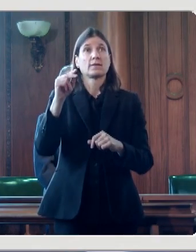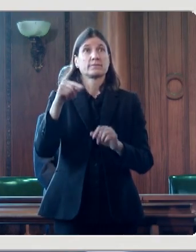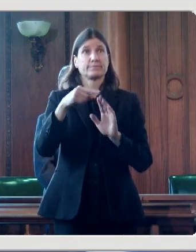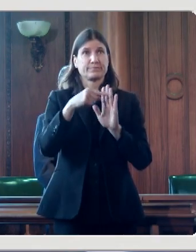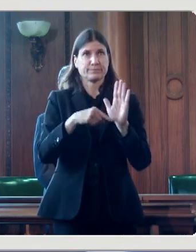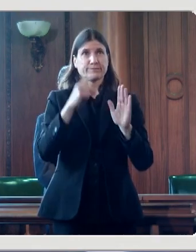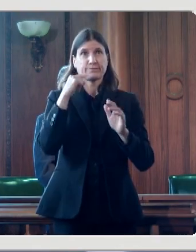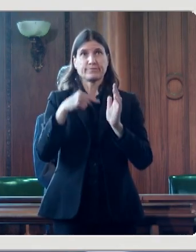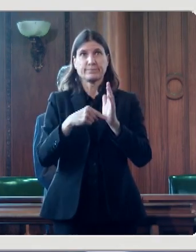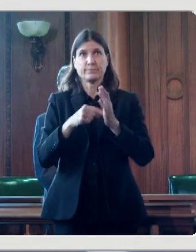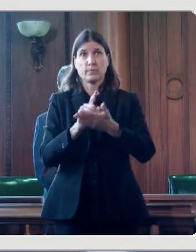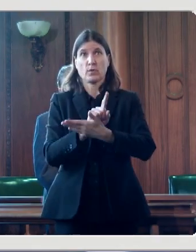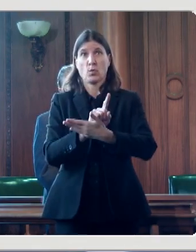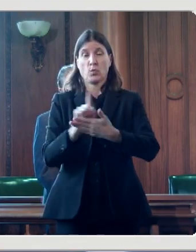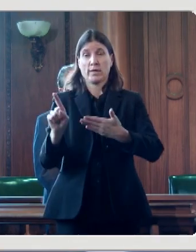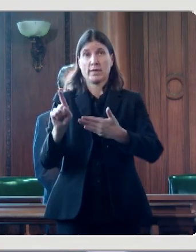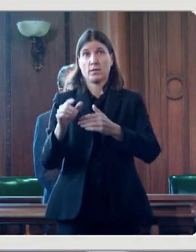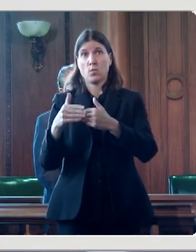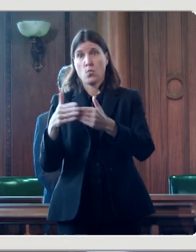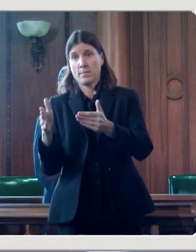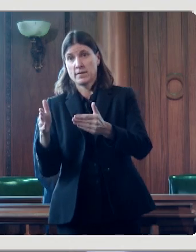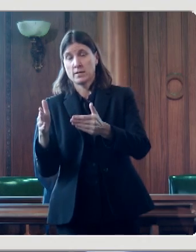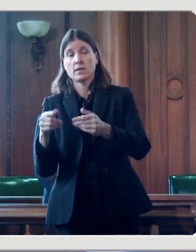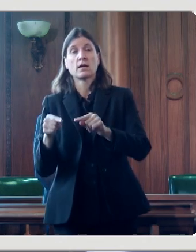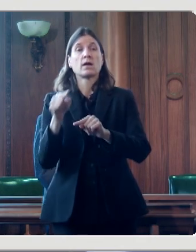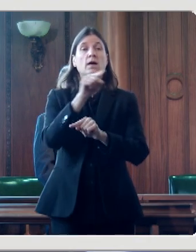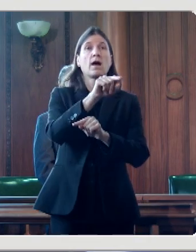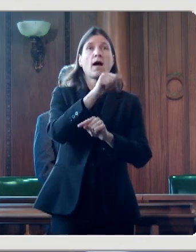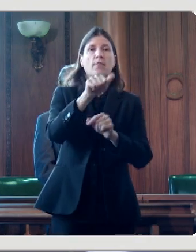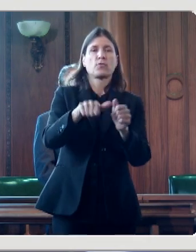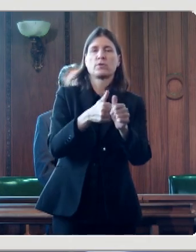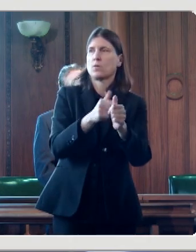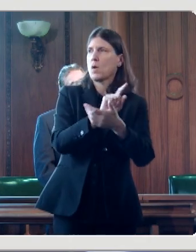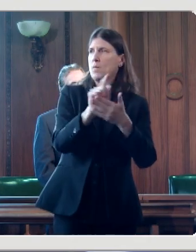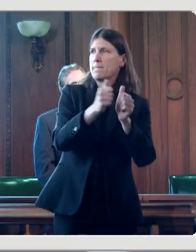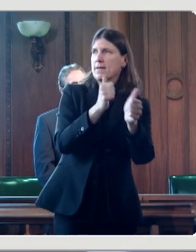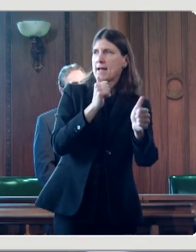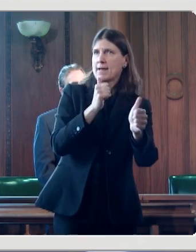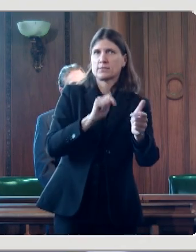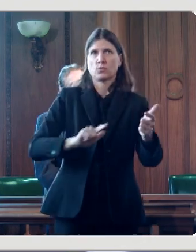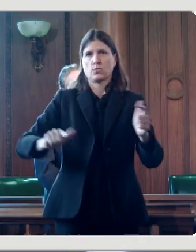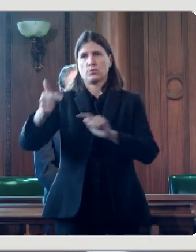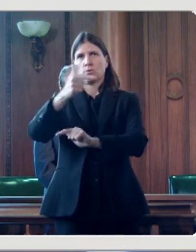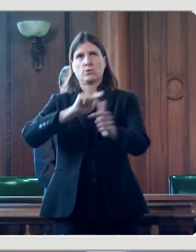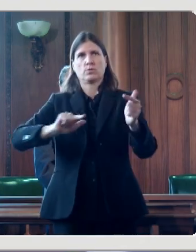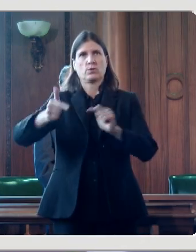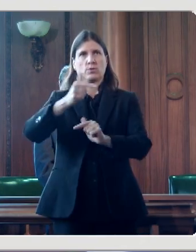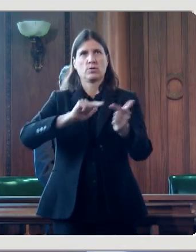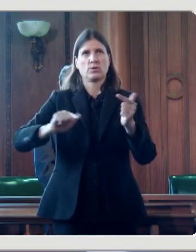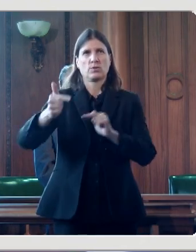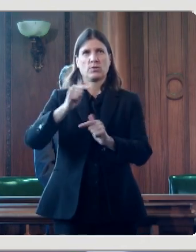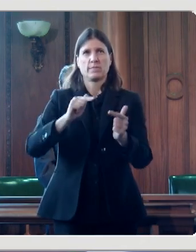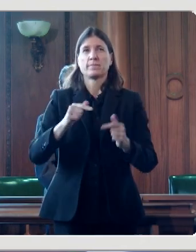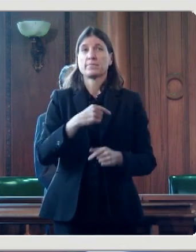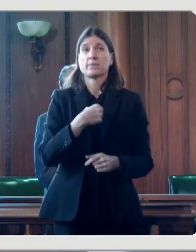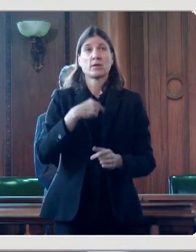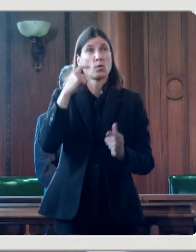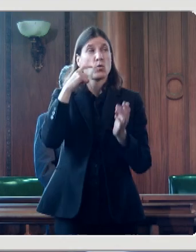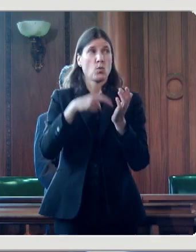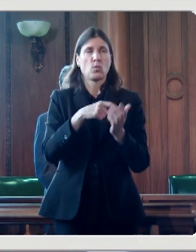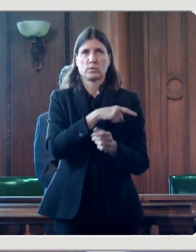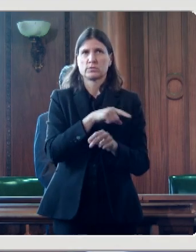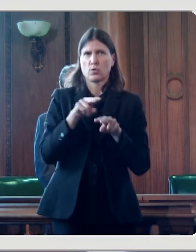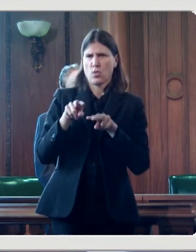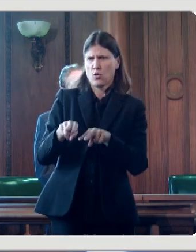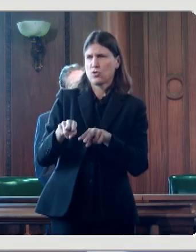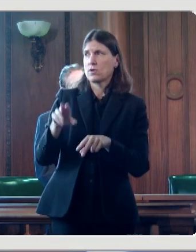rolled back that could look at. One difference that I have noticed over the past month that I think will be interesting to see the